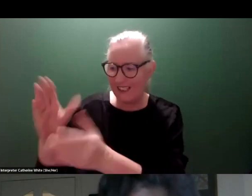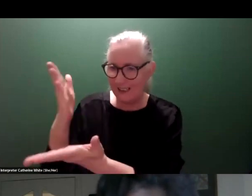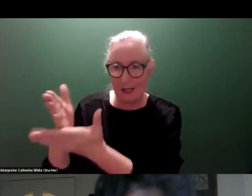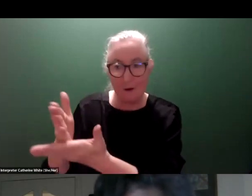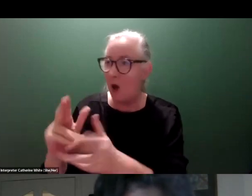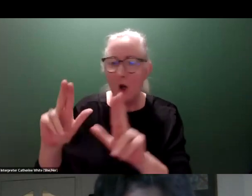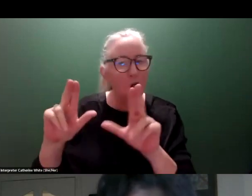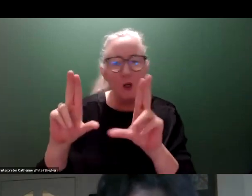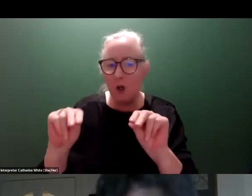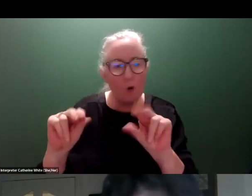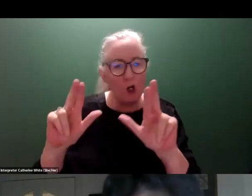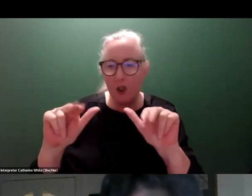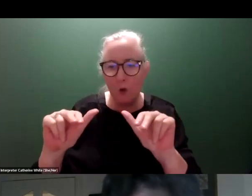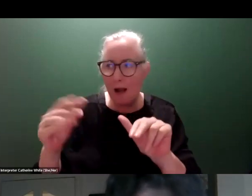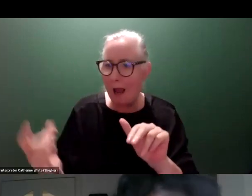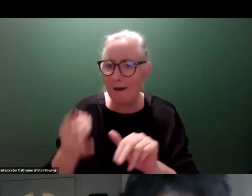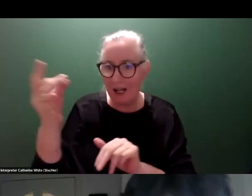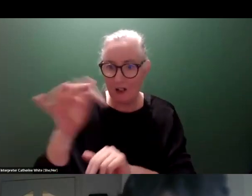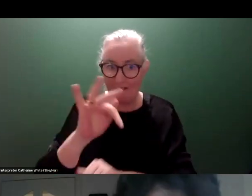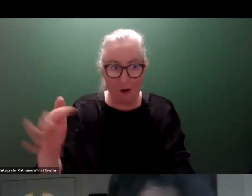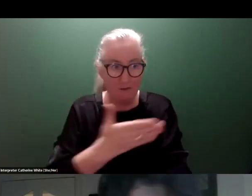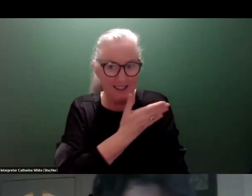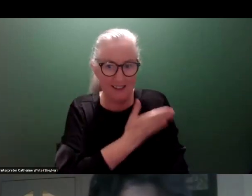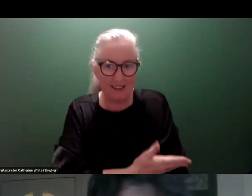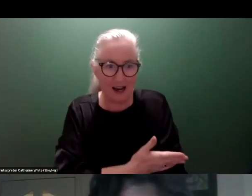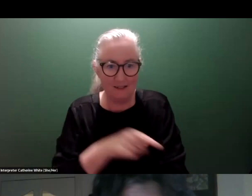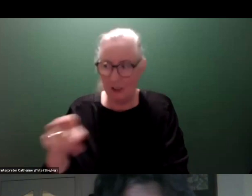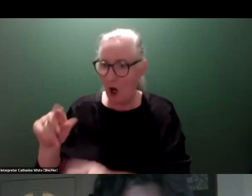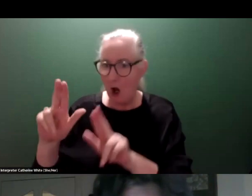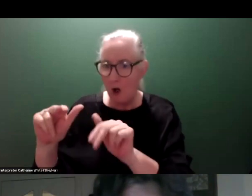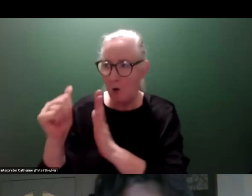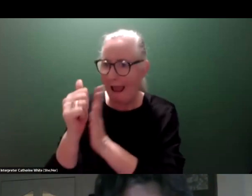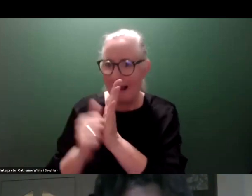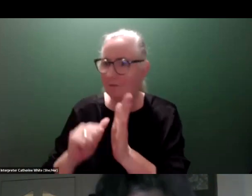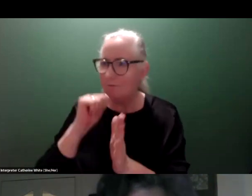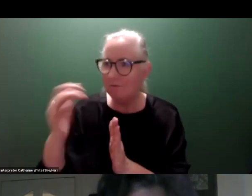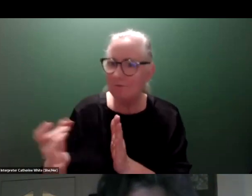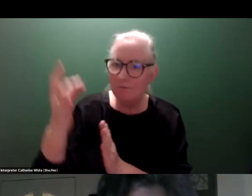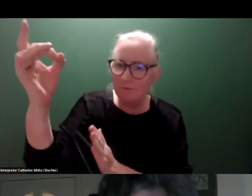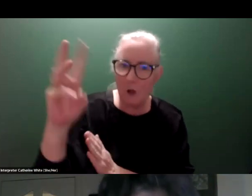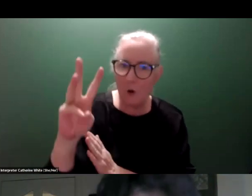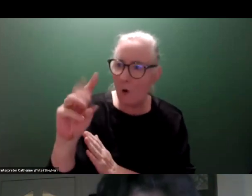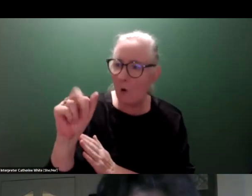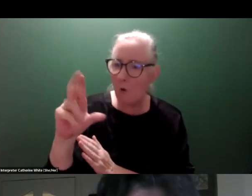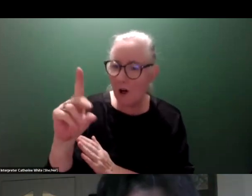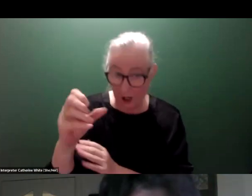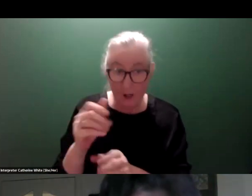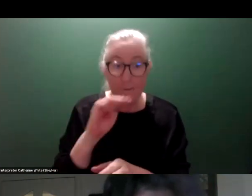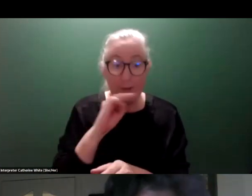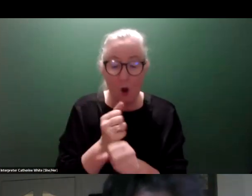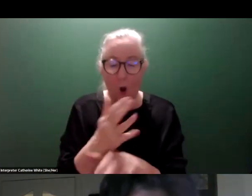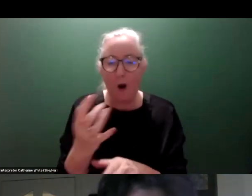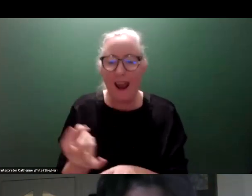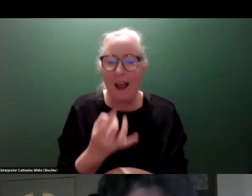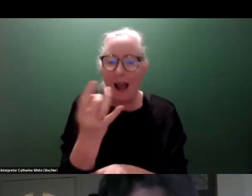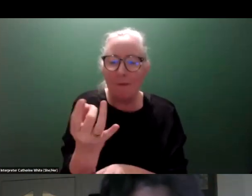new applications for wardship since the commencement of the new Act, all applications for